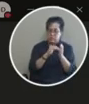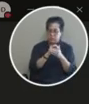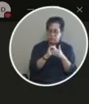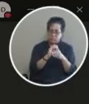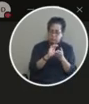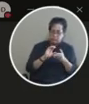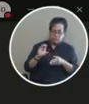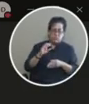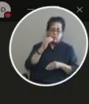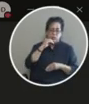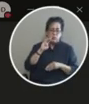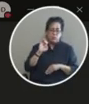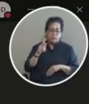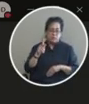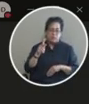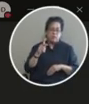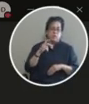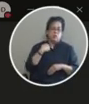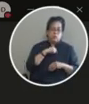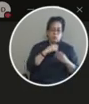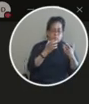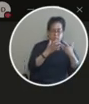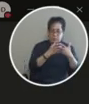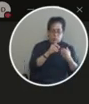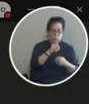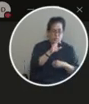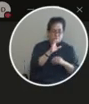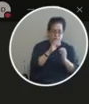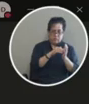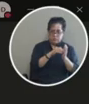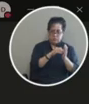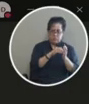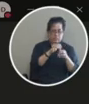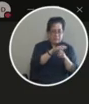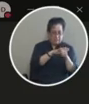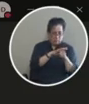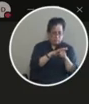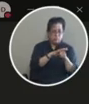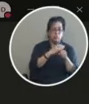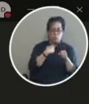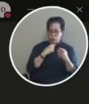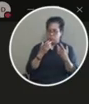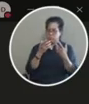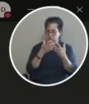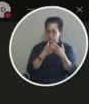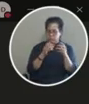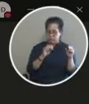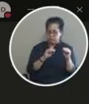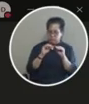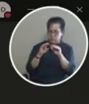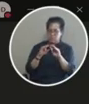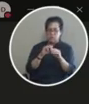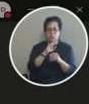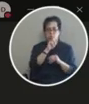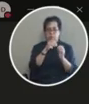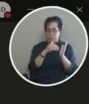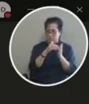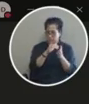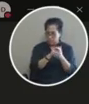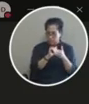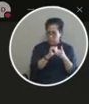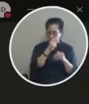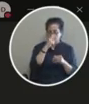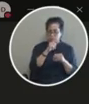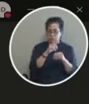for the food bank, and we're matching the same $100,000 that the county is doing. The $1 million for businesses, the